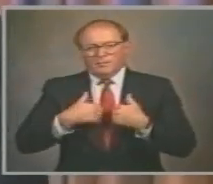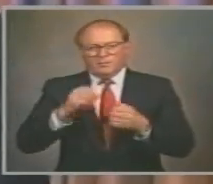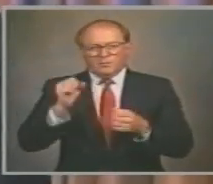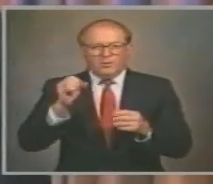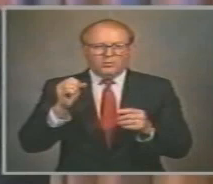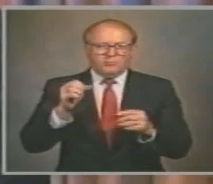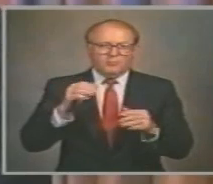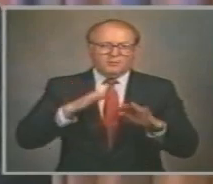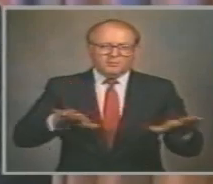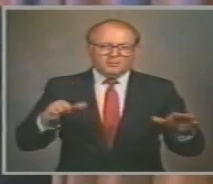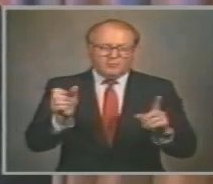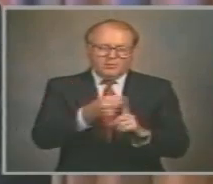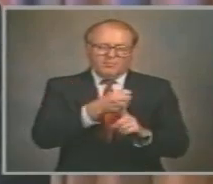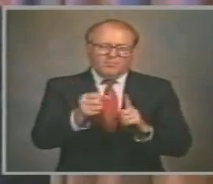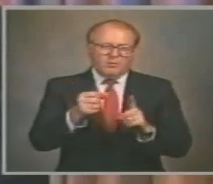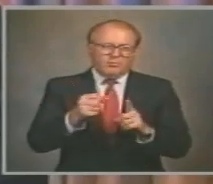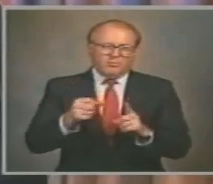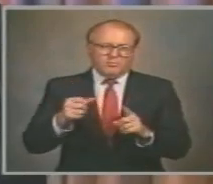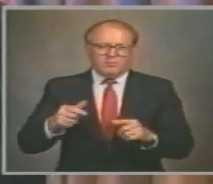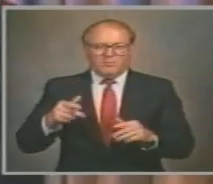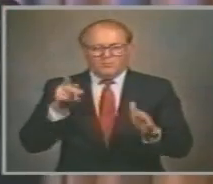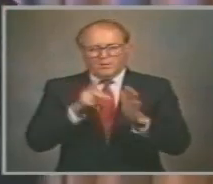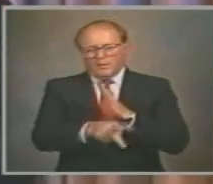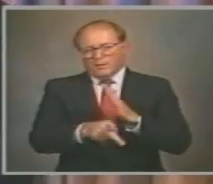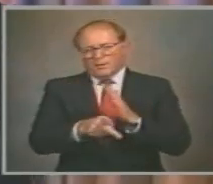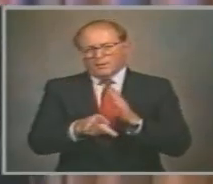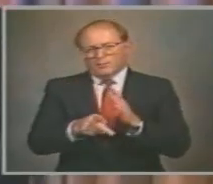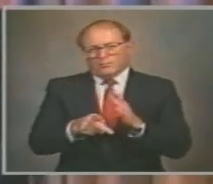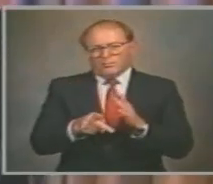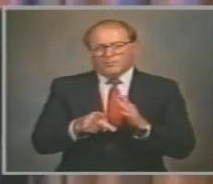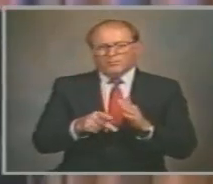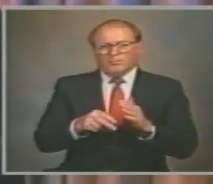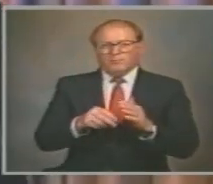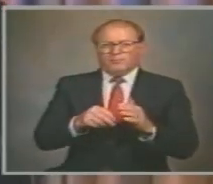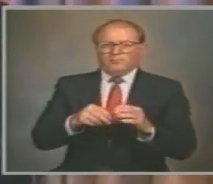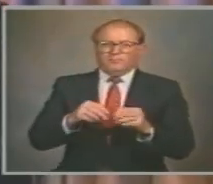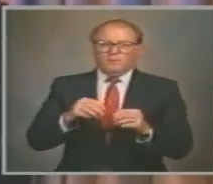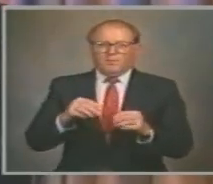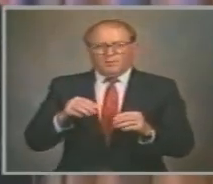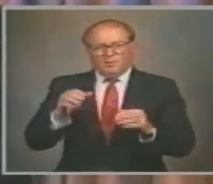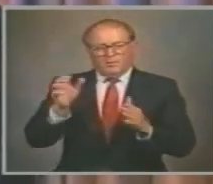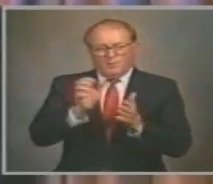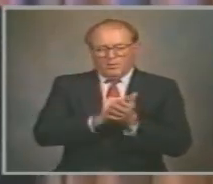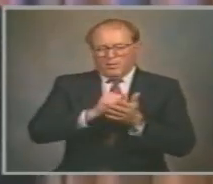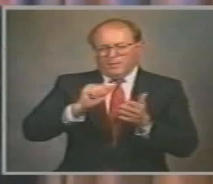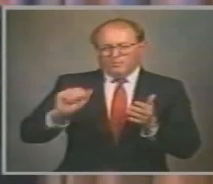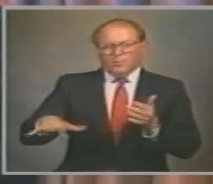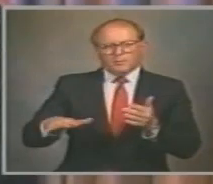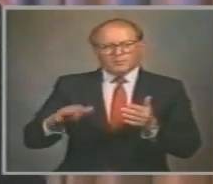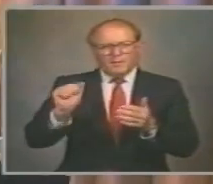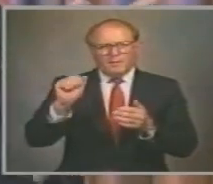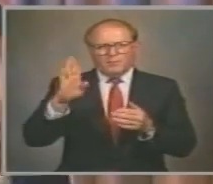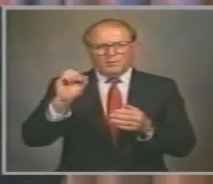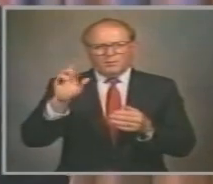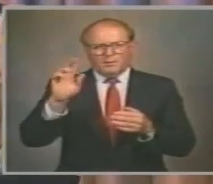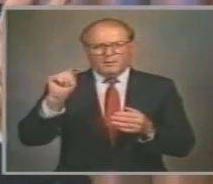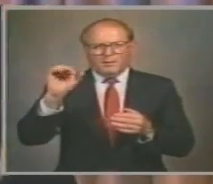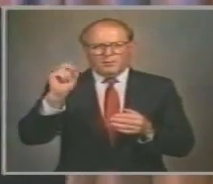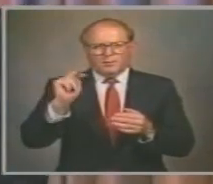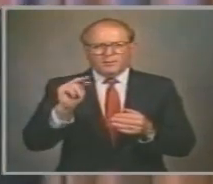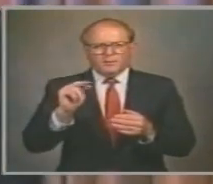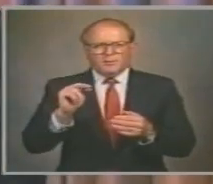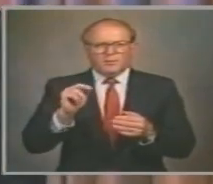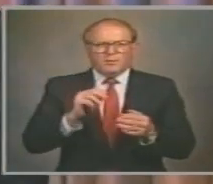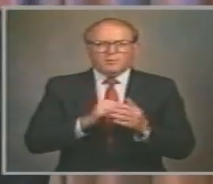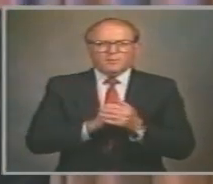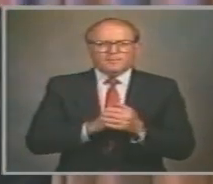wife beating, muggings, murder, killing of our own preborn or newborn babies, euthanasia, that is,